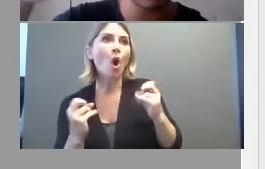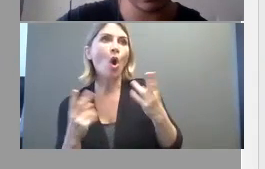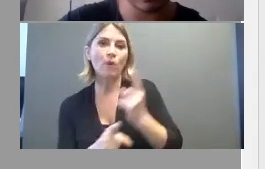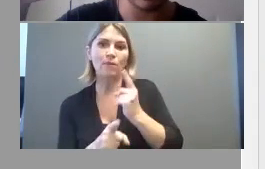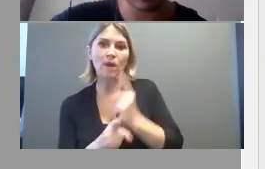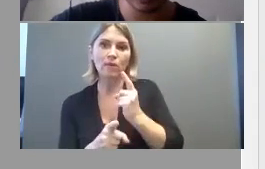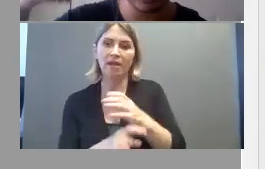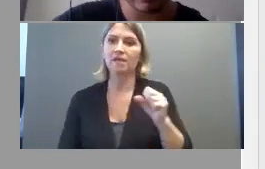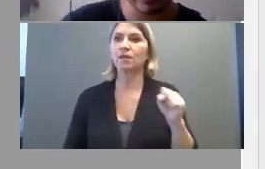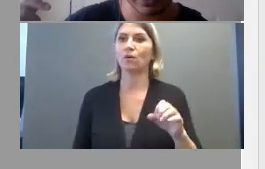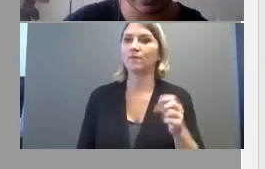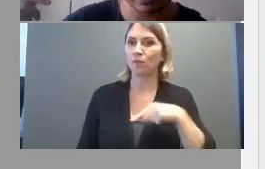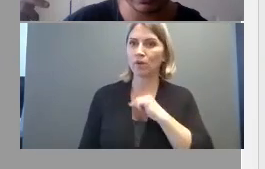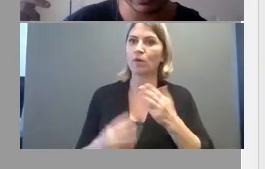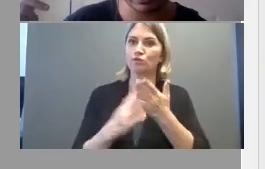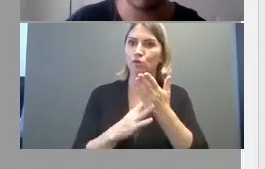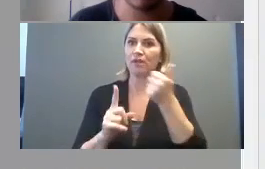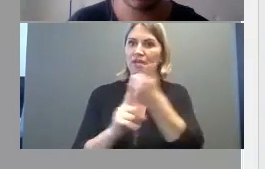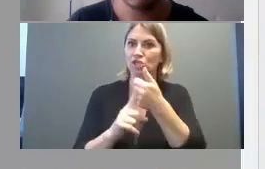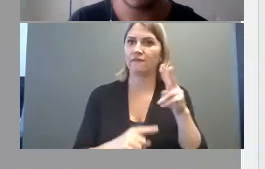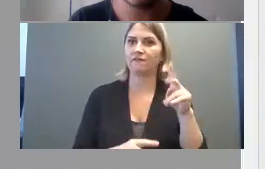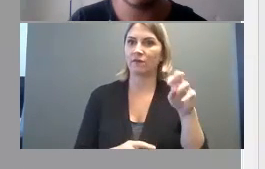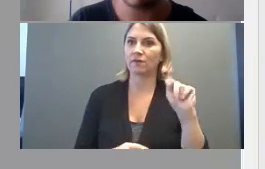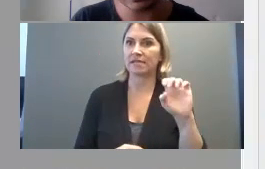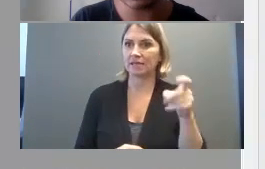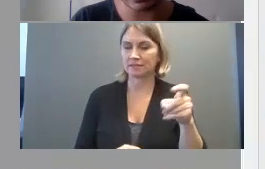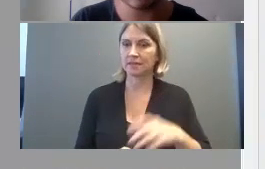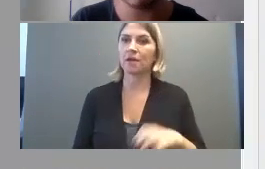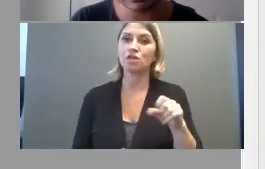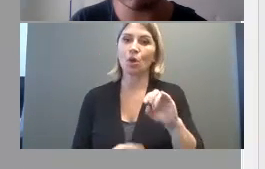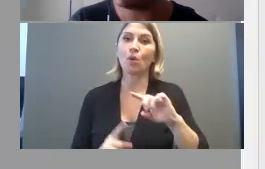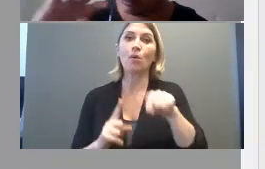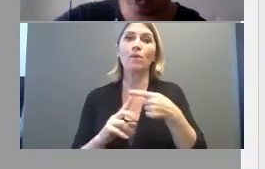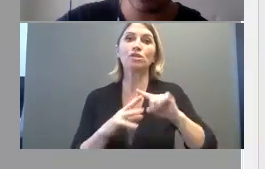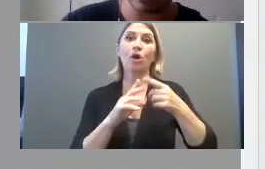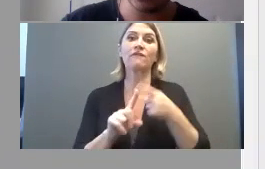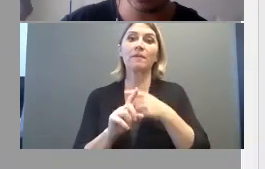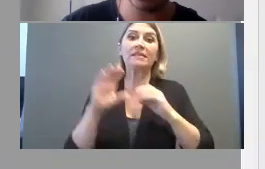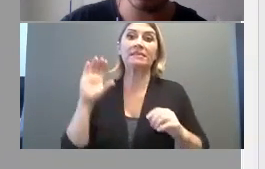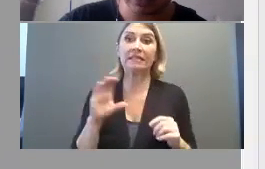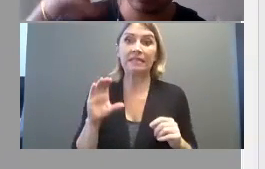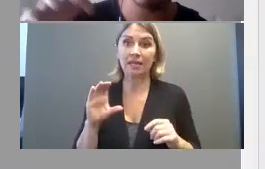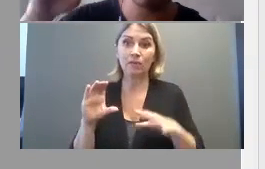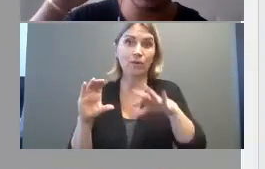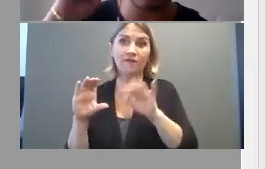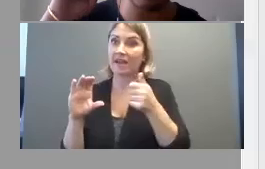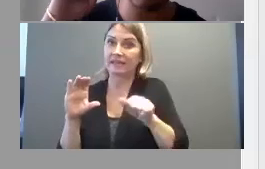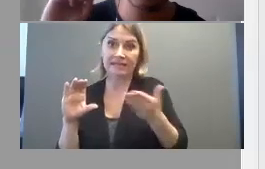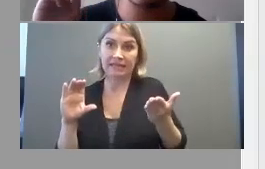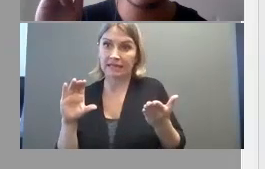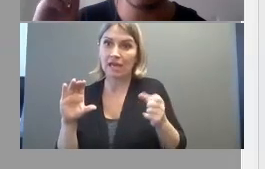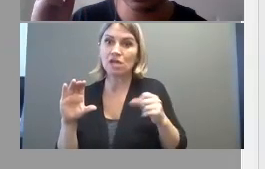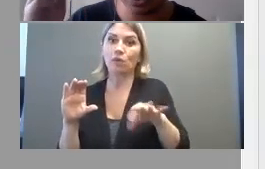It's V plus E, right? We are going through every vertex in the list, right? So once we start from C, we don't find anything. We then would pick up